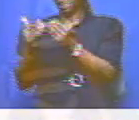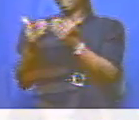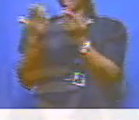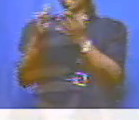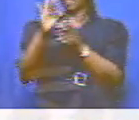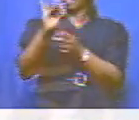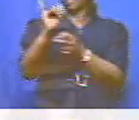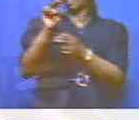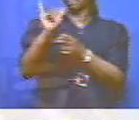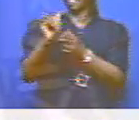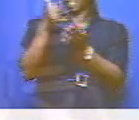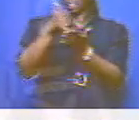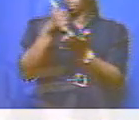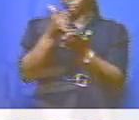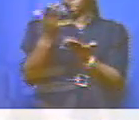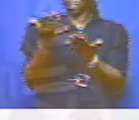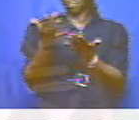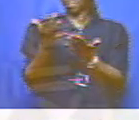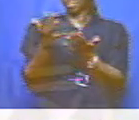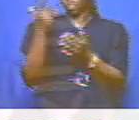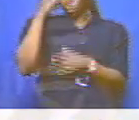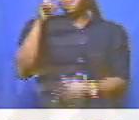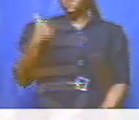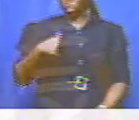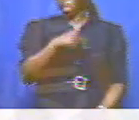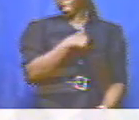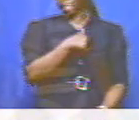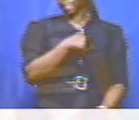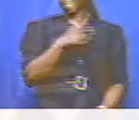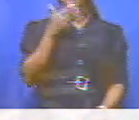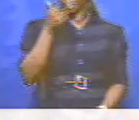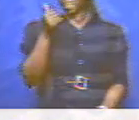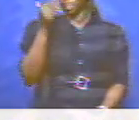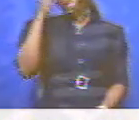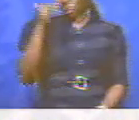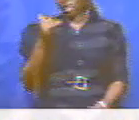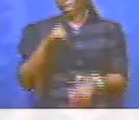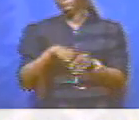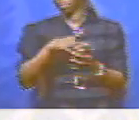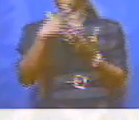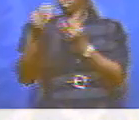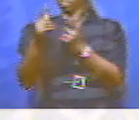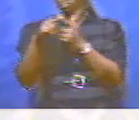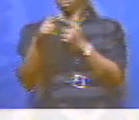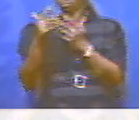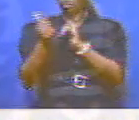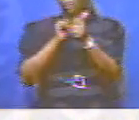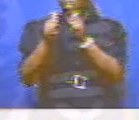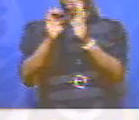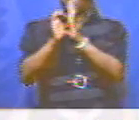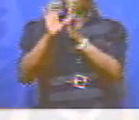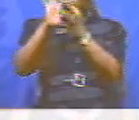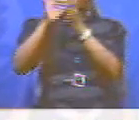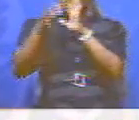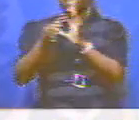points is one of them, and for us, and it's the best because when you're going to a competition like the Olympics, you want to take